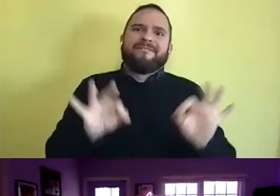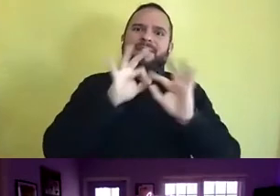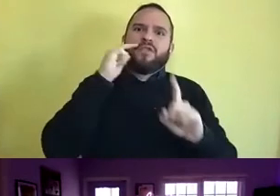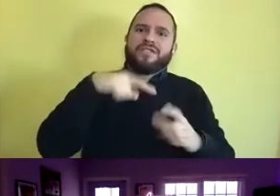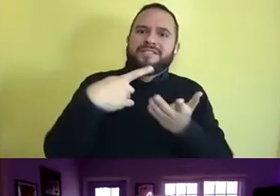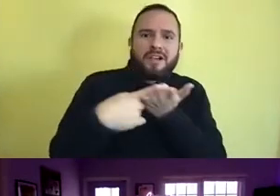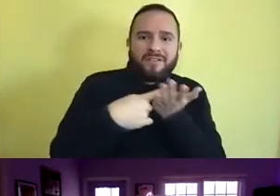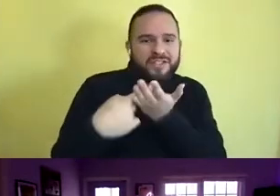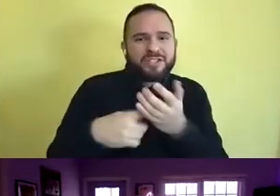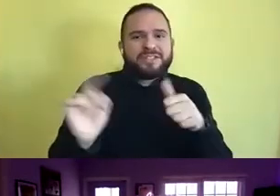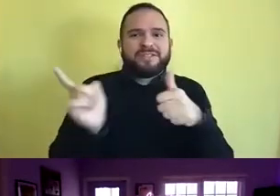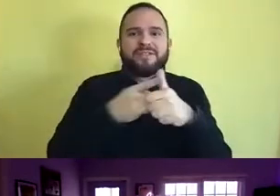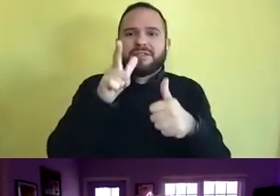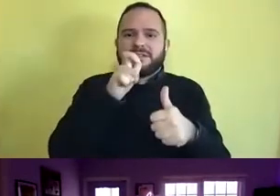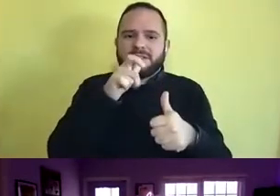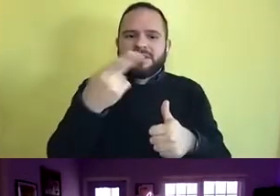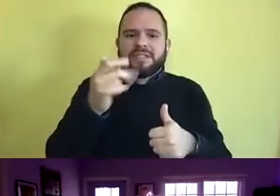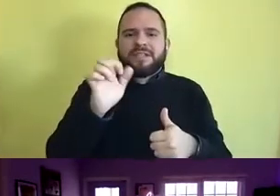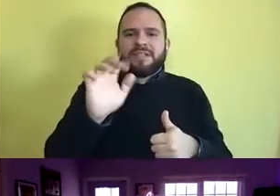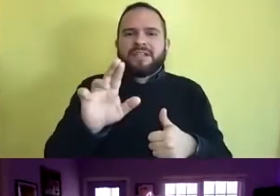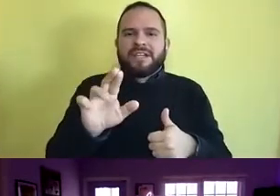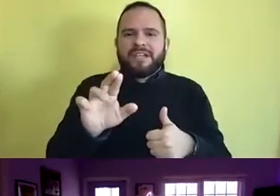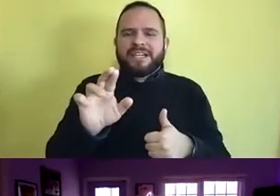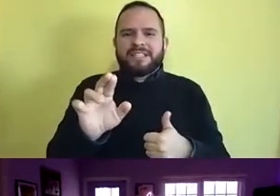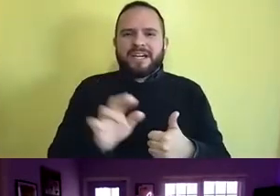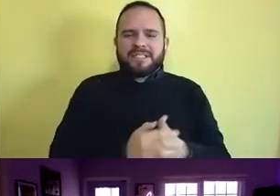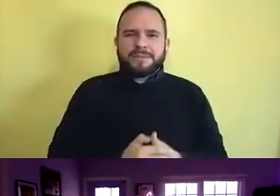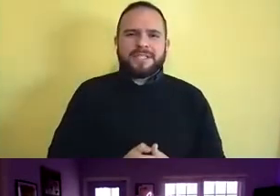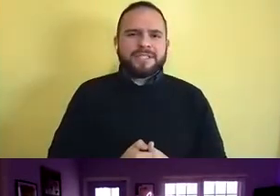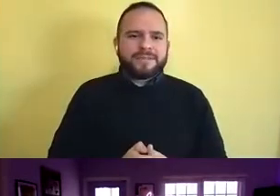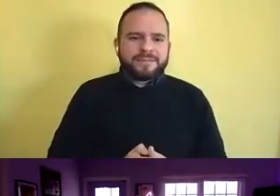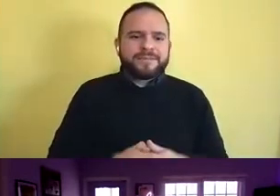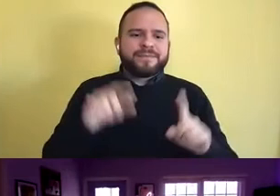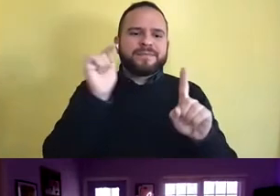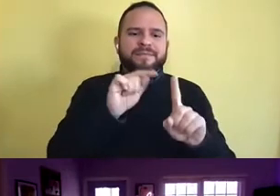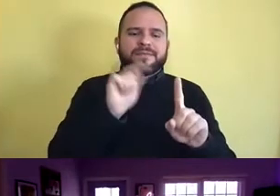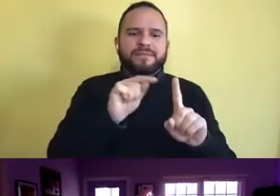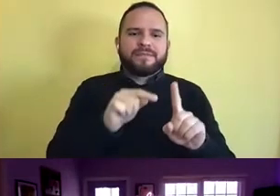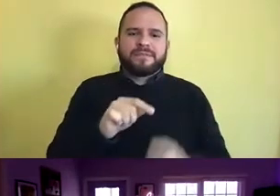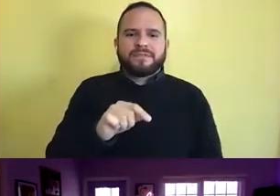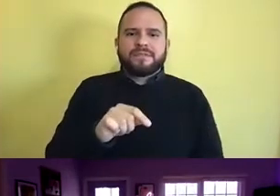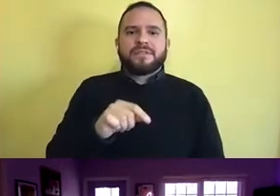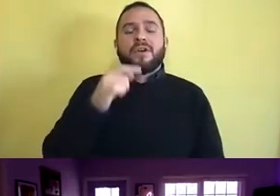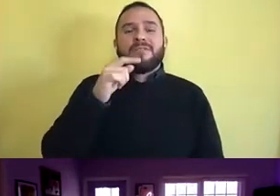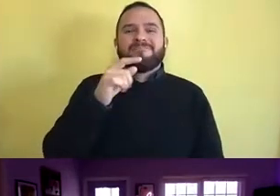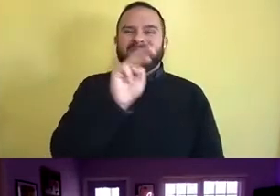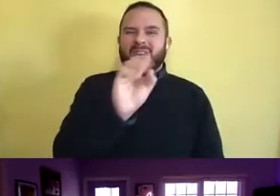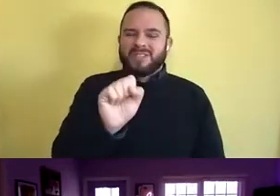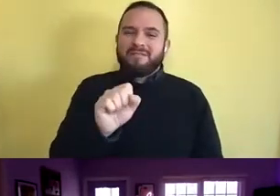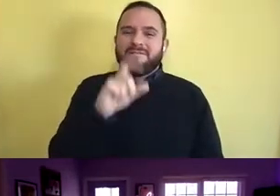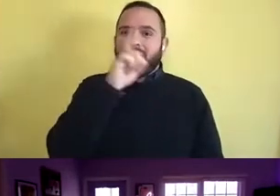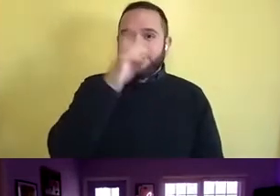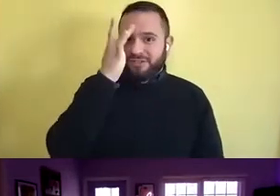those is Heather Dowdy. Heather Dowdy currently leads the partner strategy for the Microsoft Artificial Intelligence